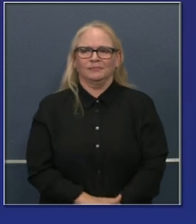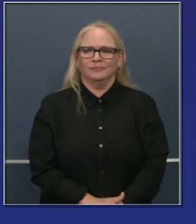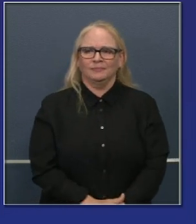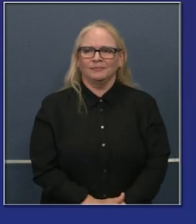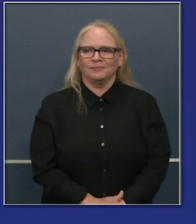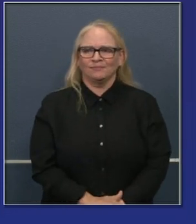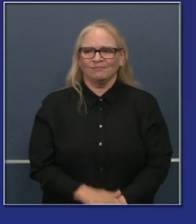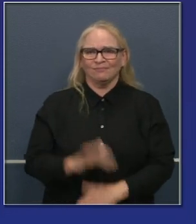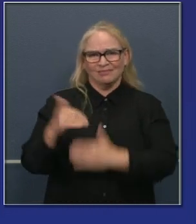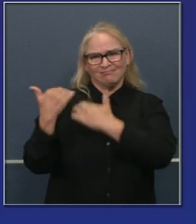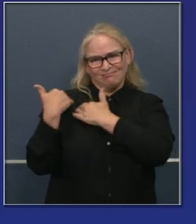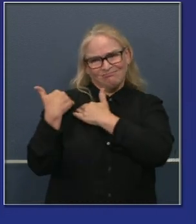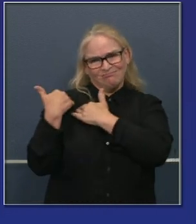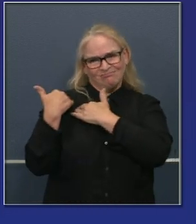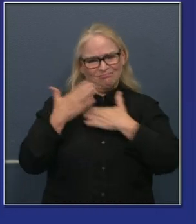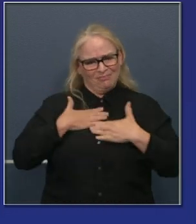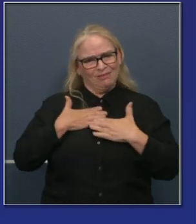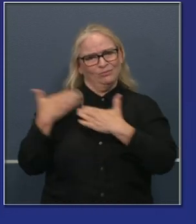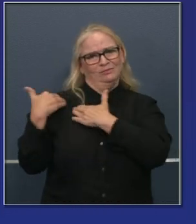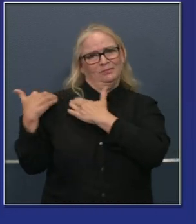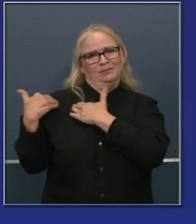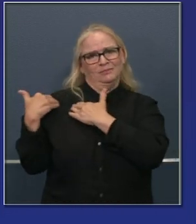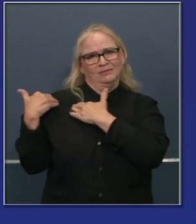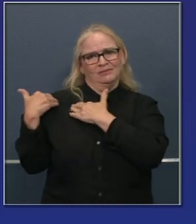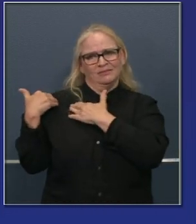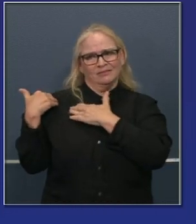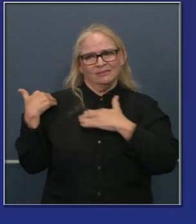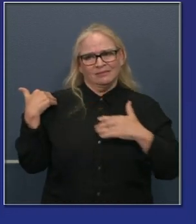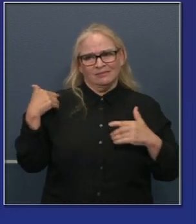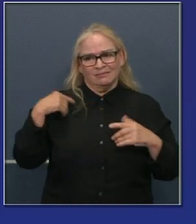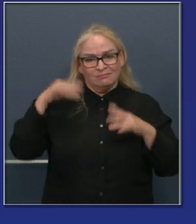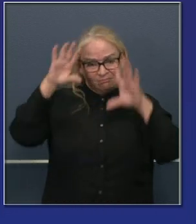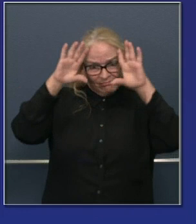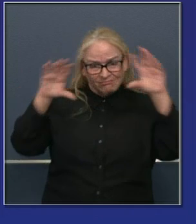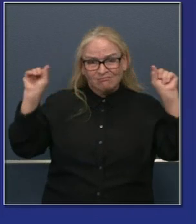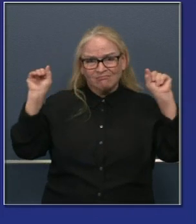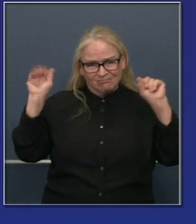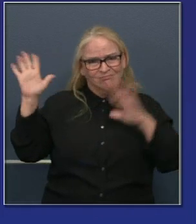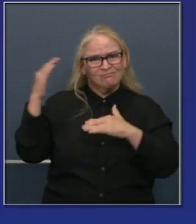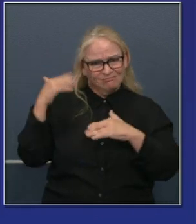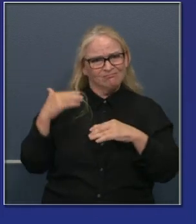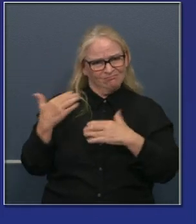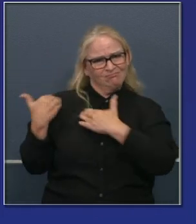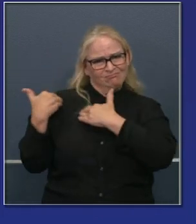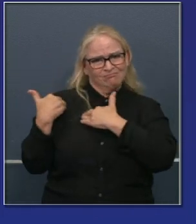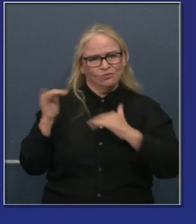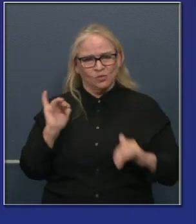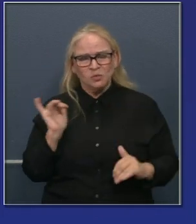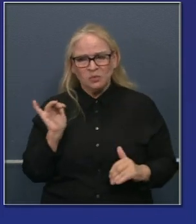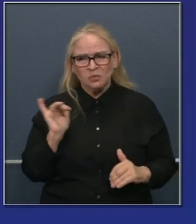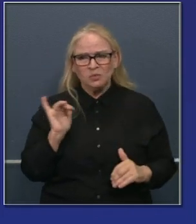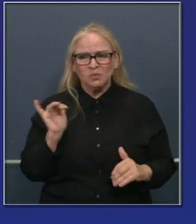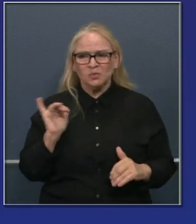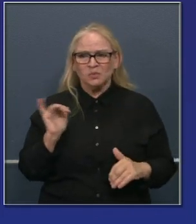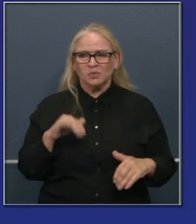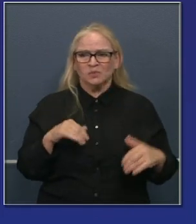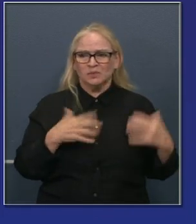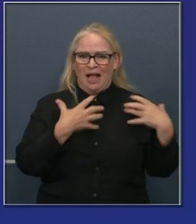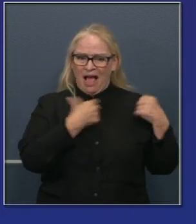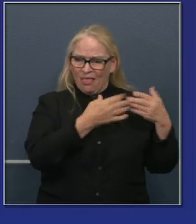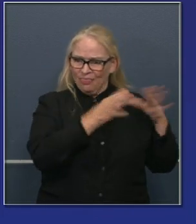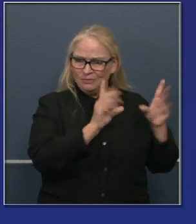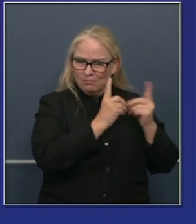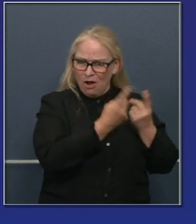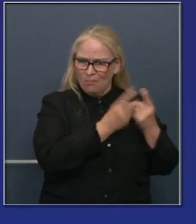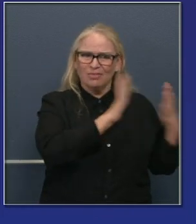of governors. It's the responsibility of superintendents of public education. It's the responsibility of county health officers, the